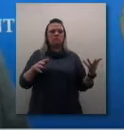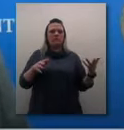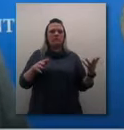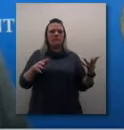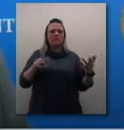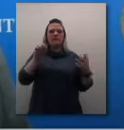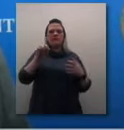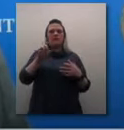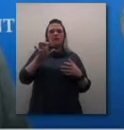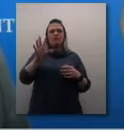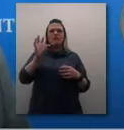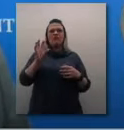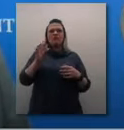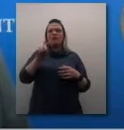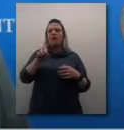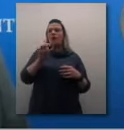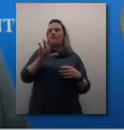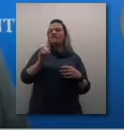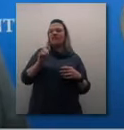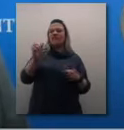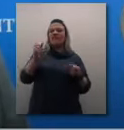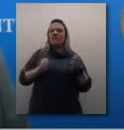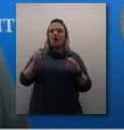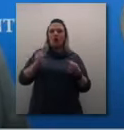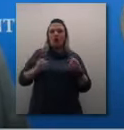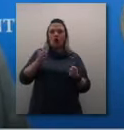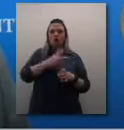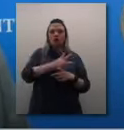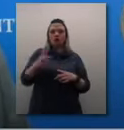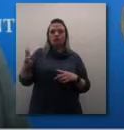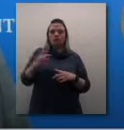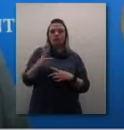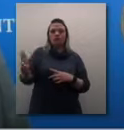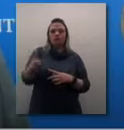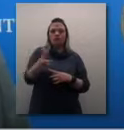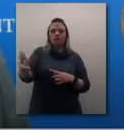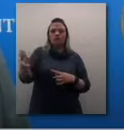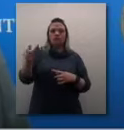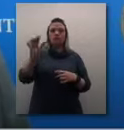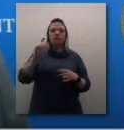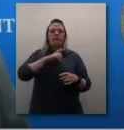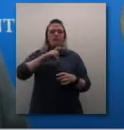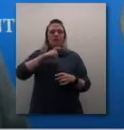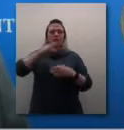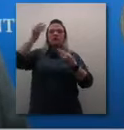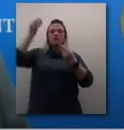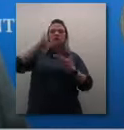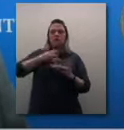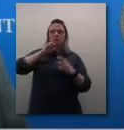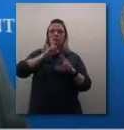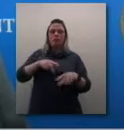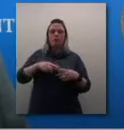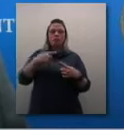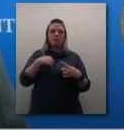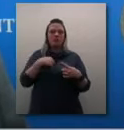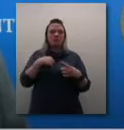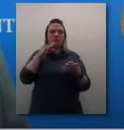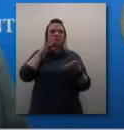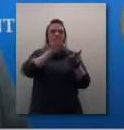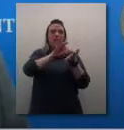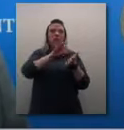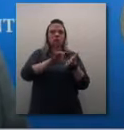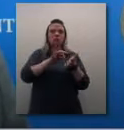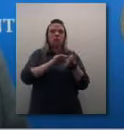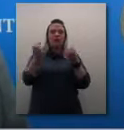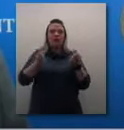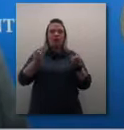were about 150 vehicles is what have been reported to me by our Central Police Service Commissioner, Jim Jansowitz, as counted by